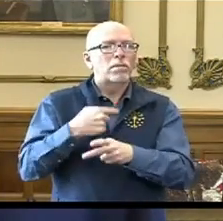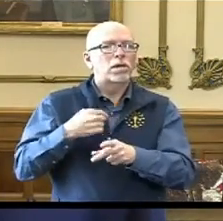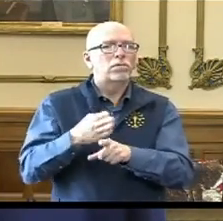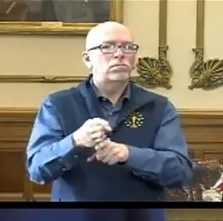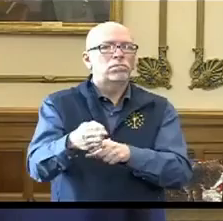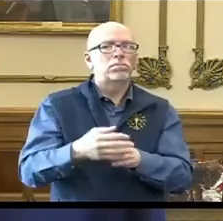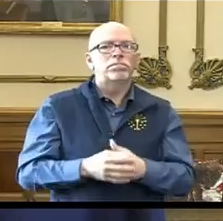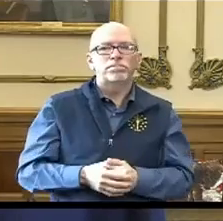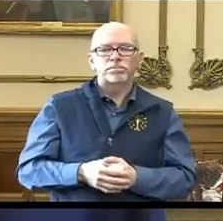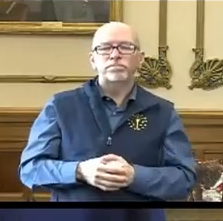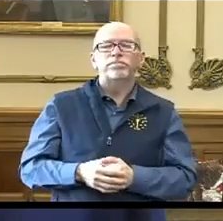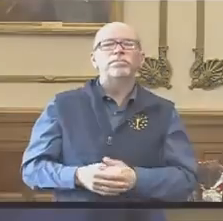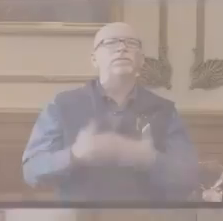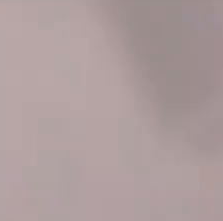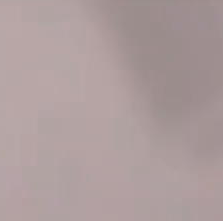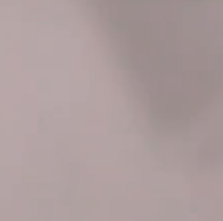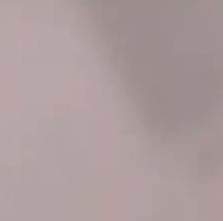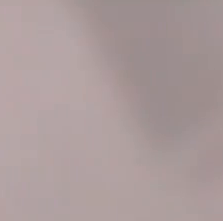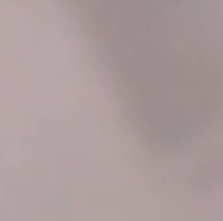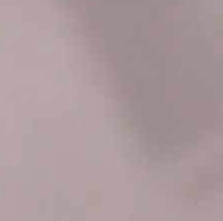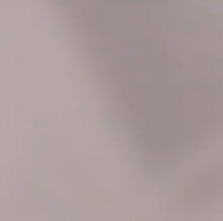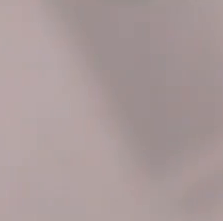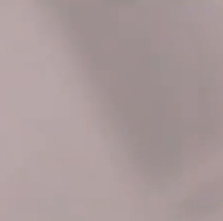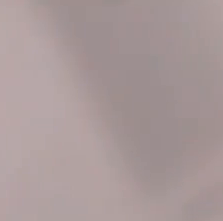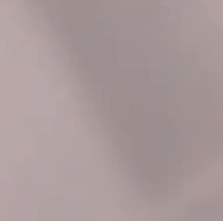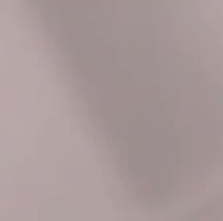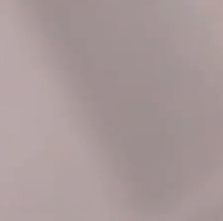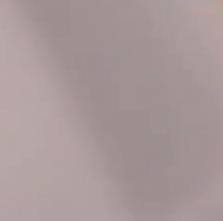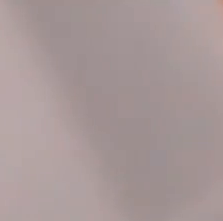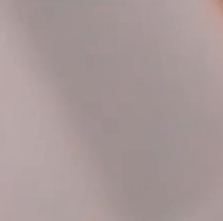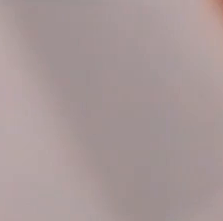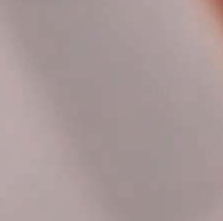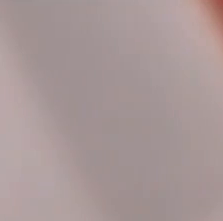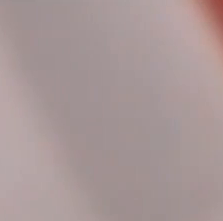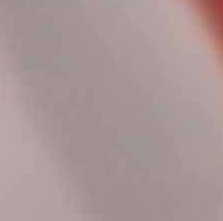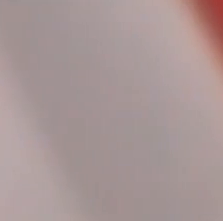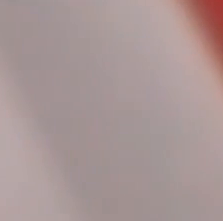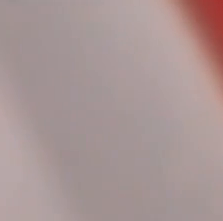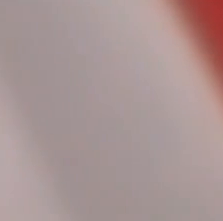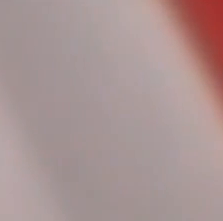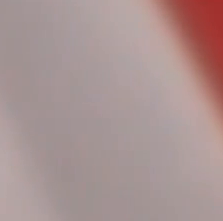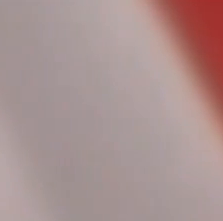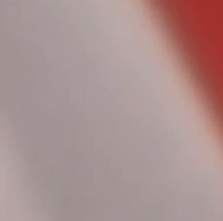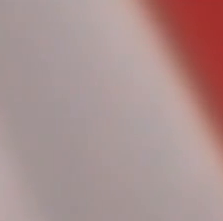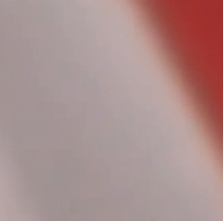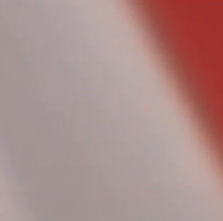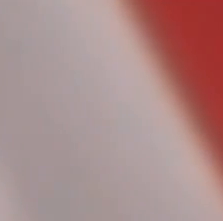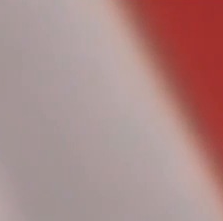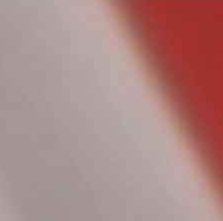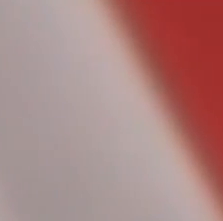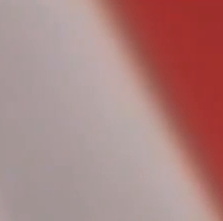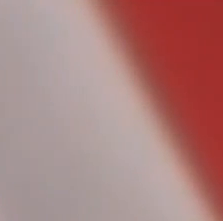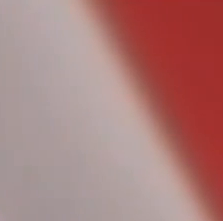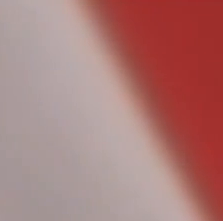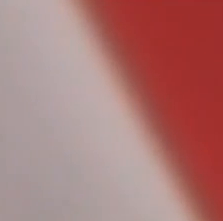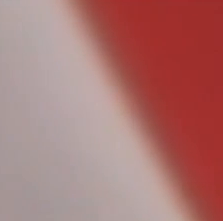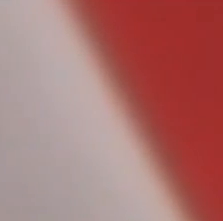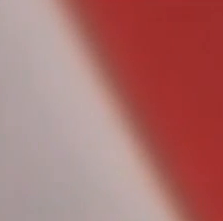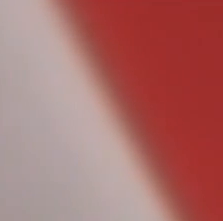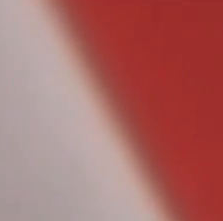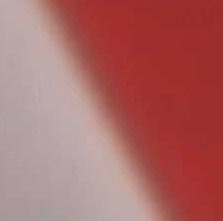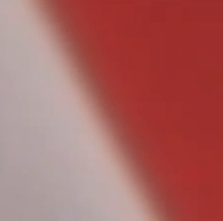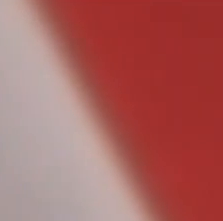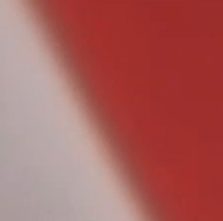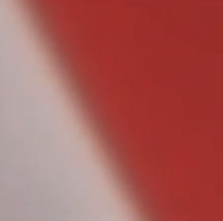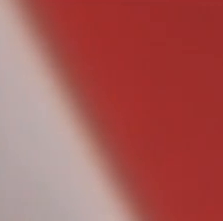path. Thank you for joining. All right, you're listening to Governor Eric Holcomb and state officials giving their daily briefing on the coronavirus